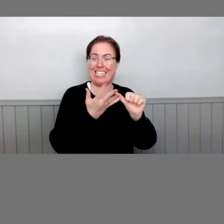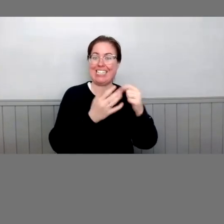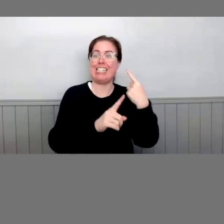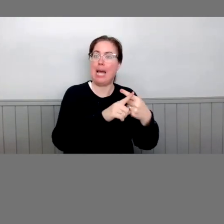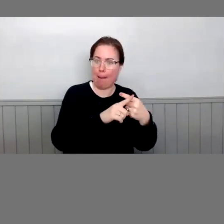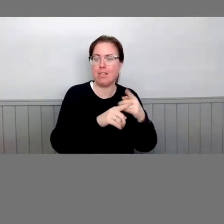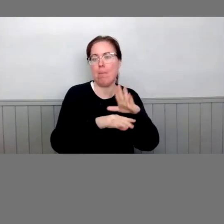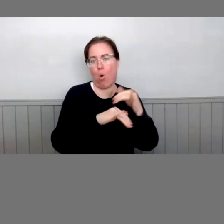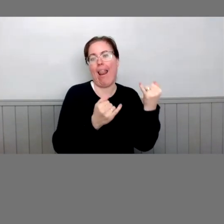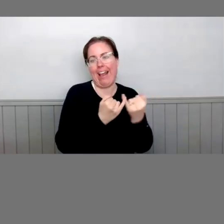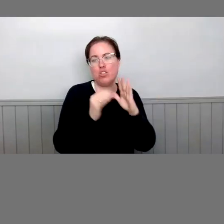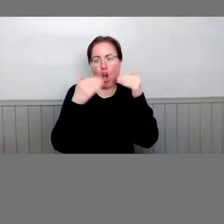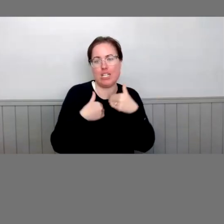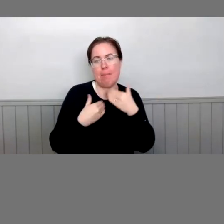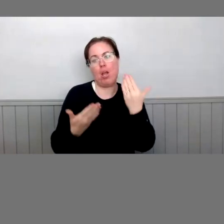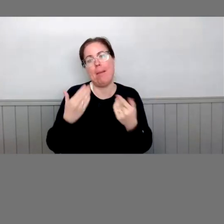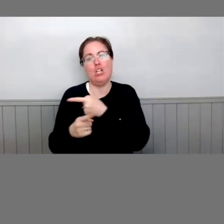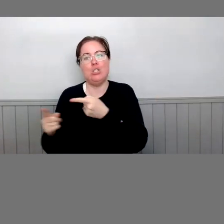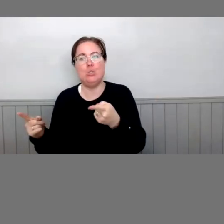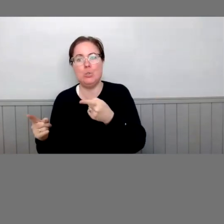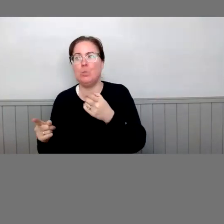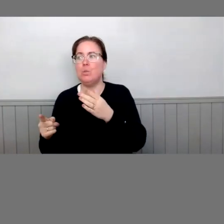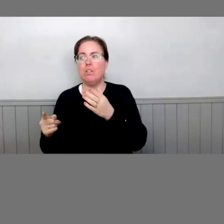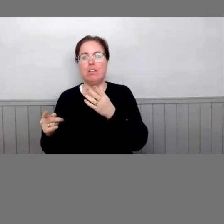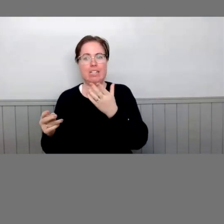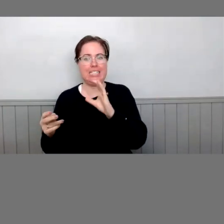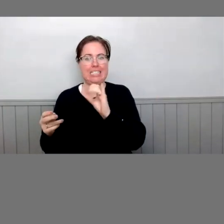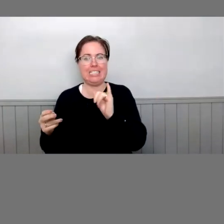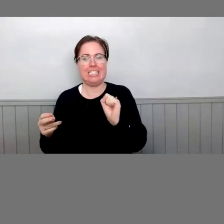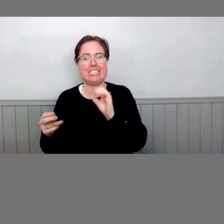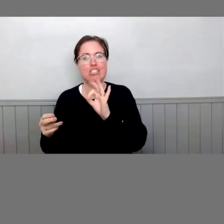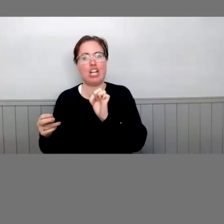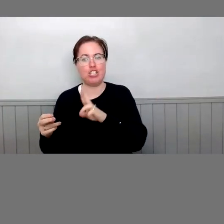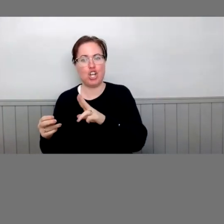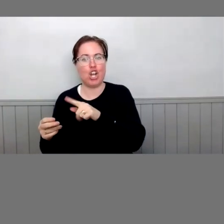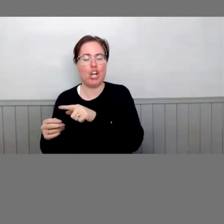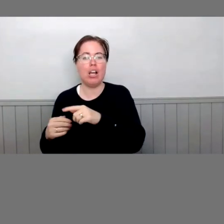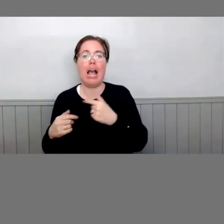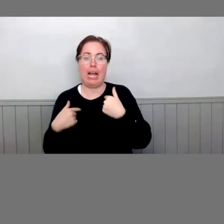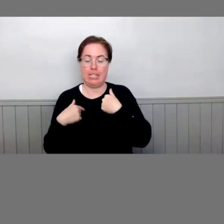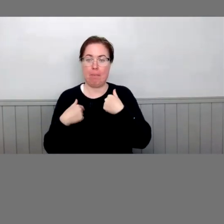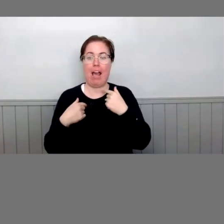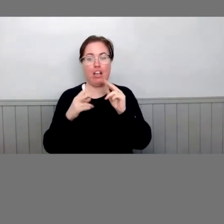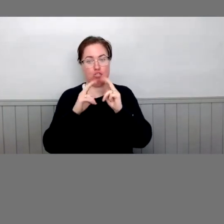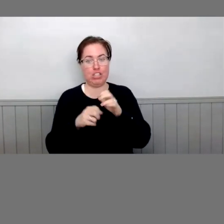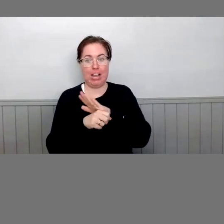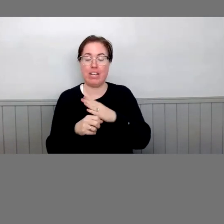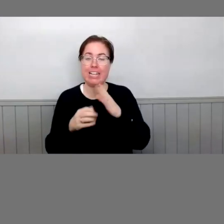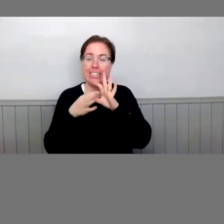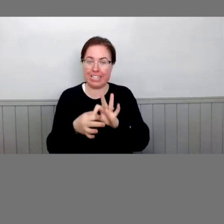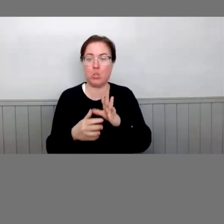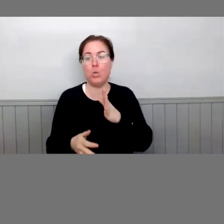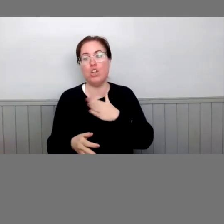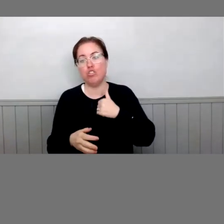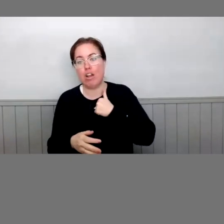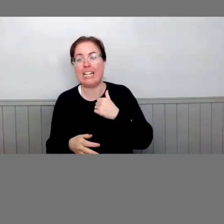cisgender peers. So it would kind of make sense. And I know there has been, my own particular research areas around trans and gender diverse